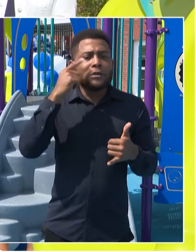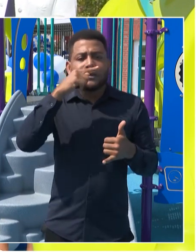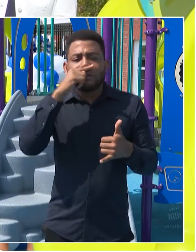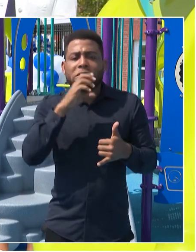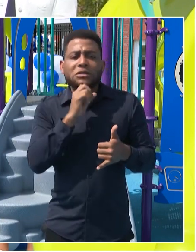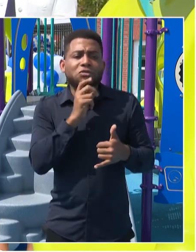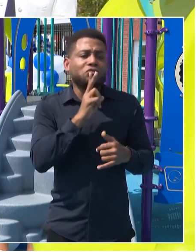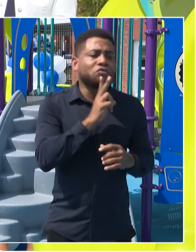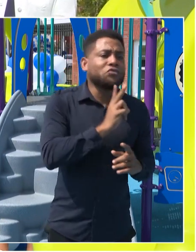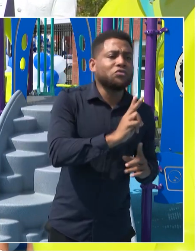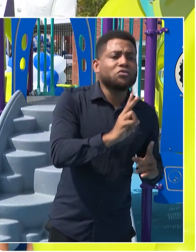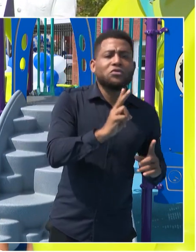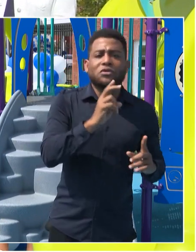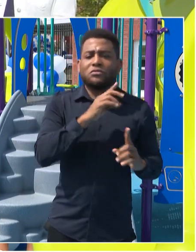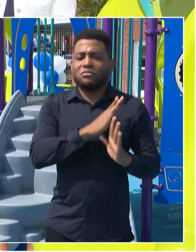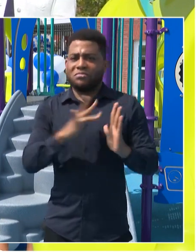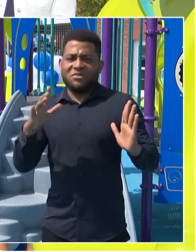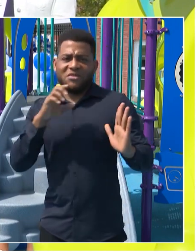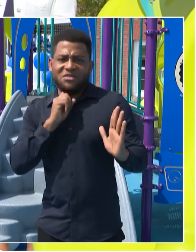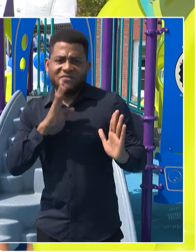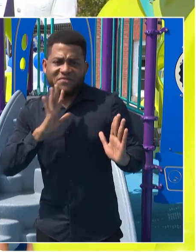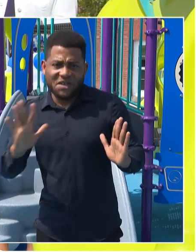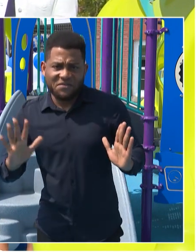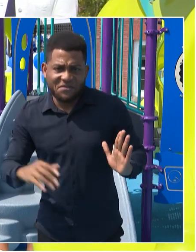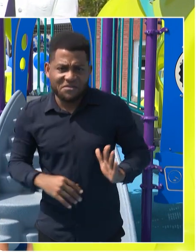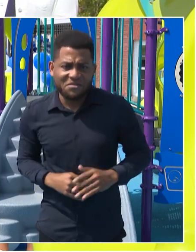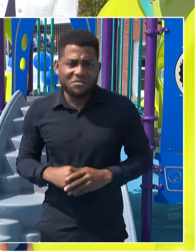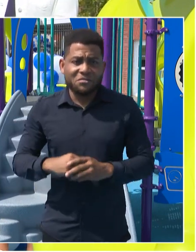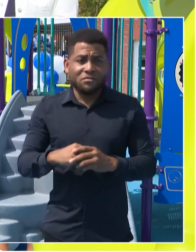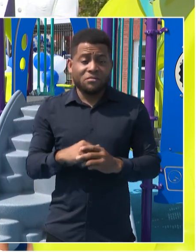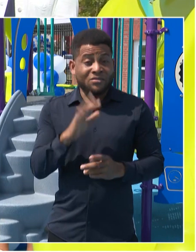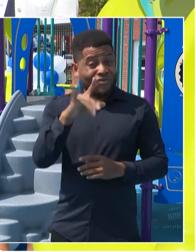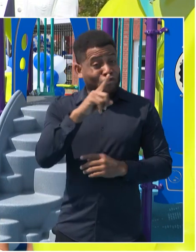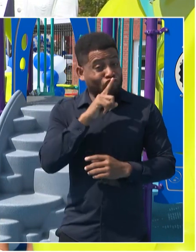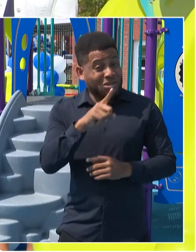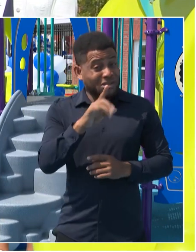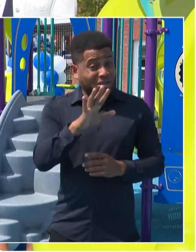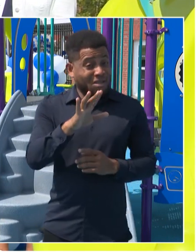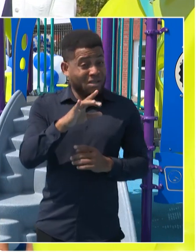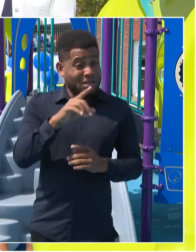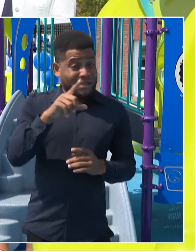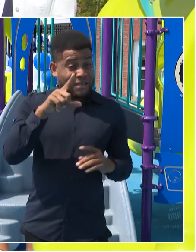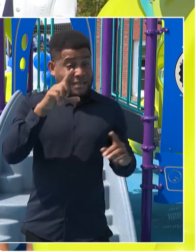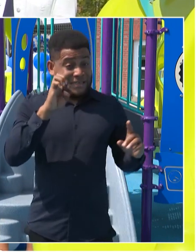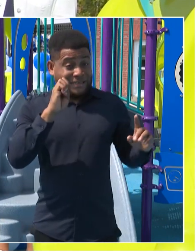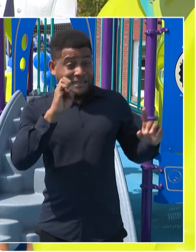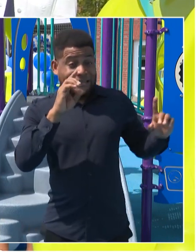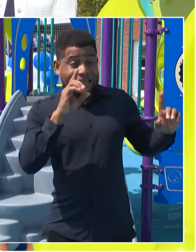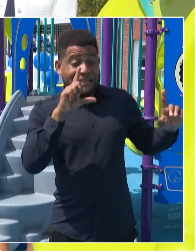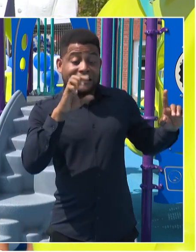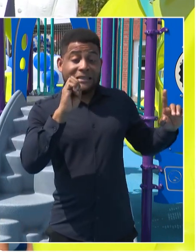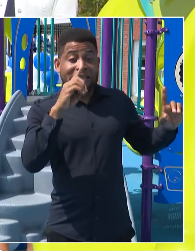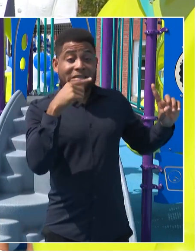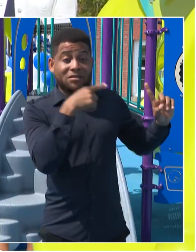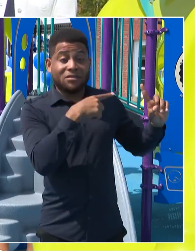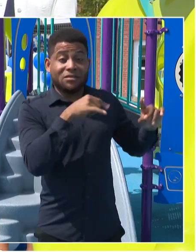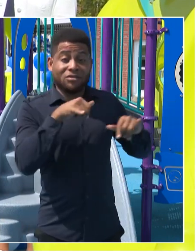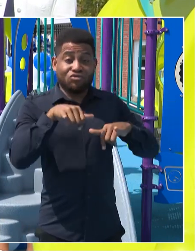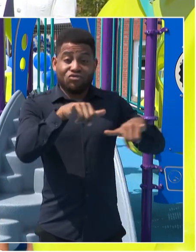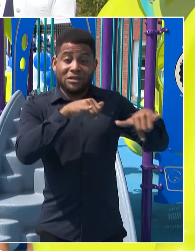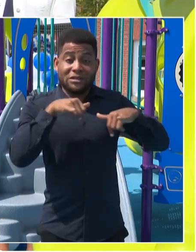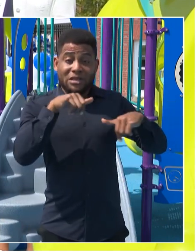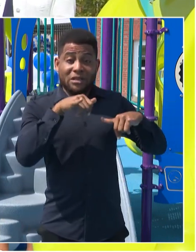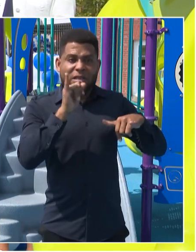the LEED Gold standard. So all sorts of cool things from energy efficiency to new mechanical, electrical, and plumbing